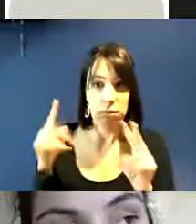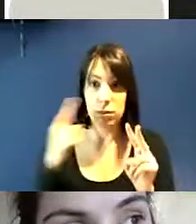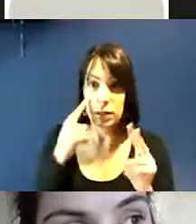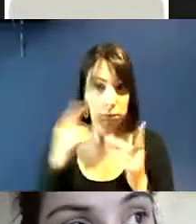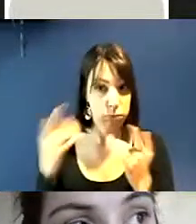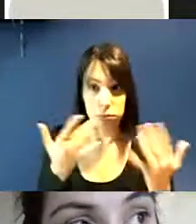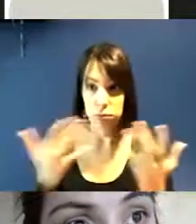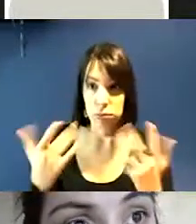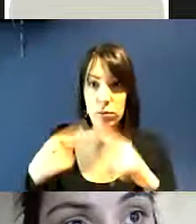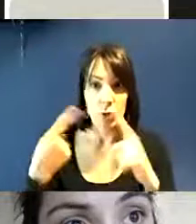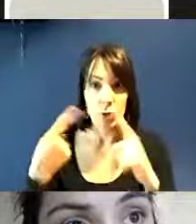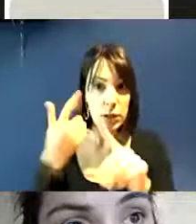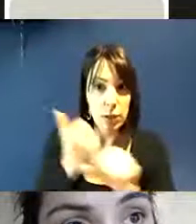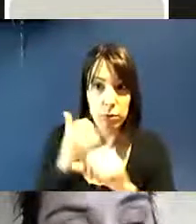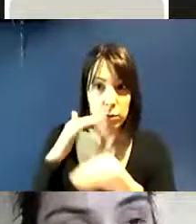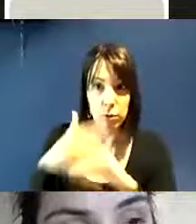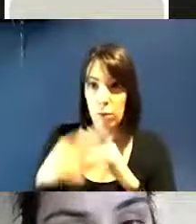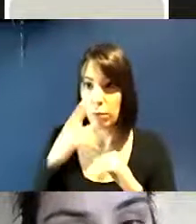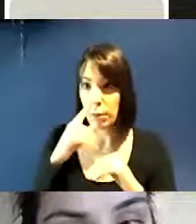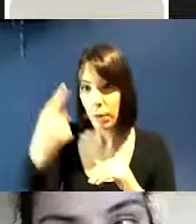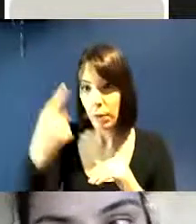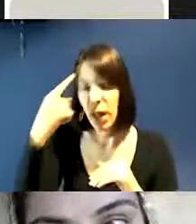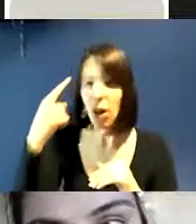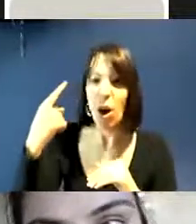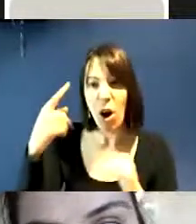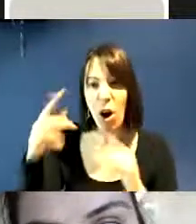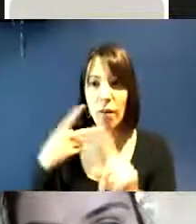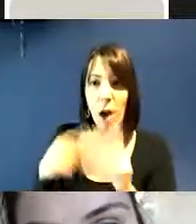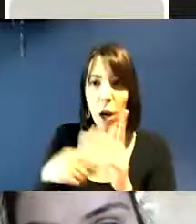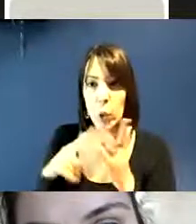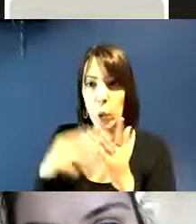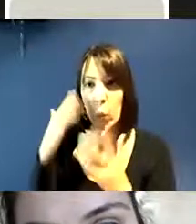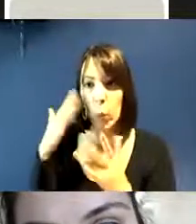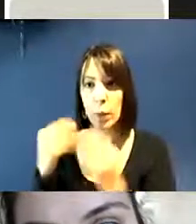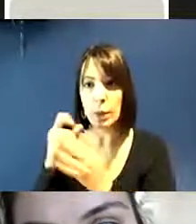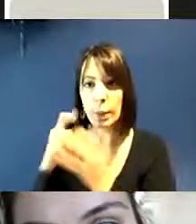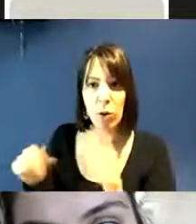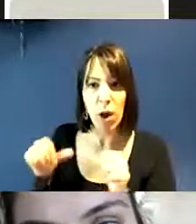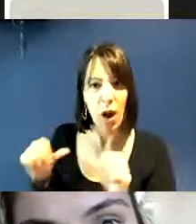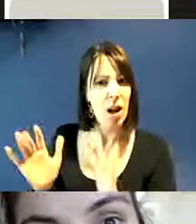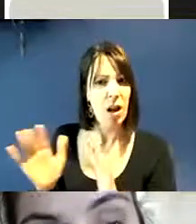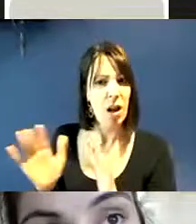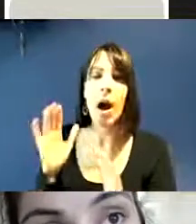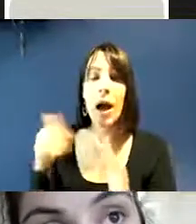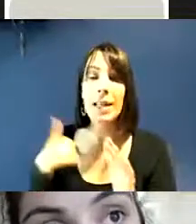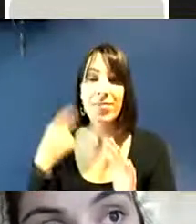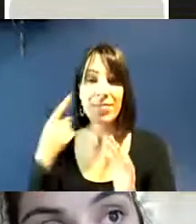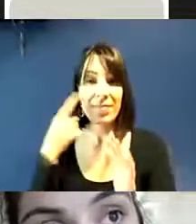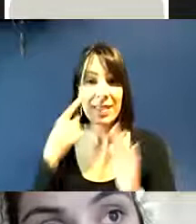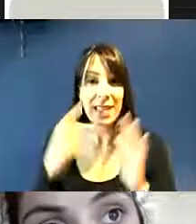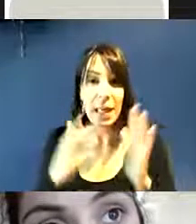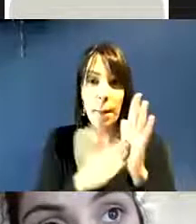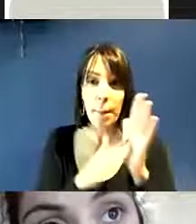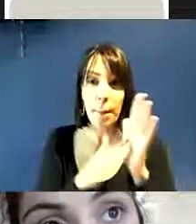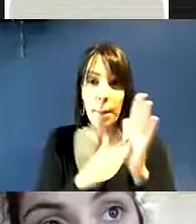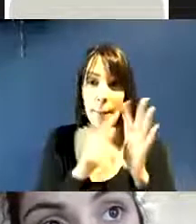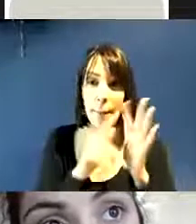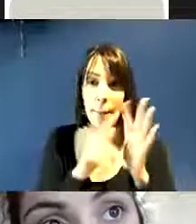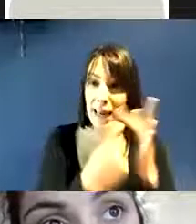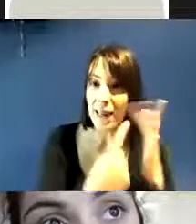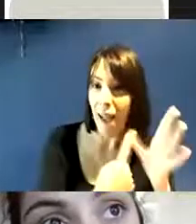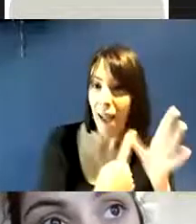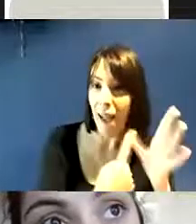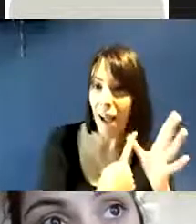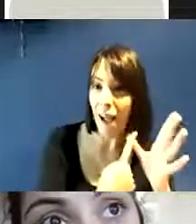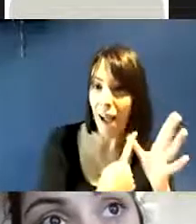with disabilities. My mind jumps to the media's portrayal, where I have seen articles describe the perpetrator